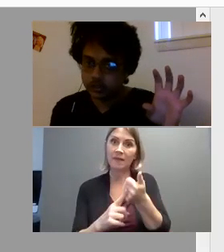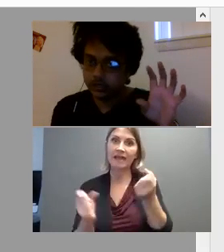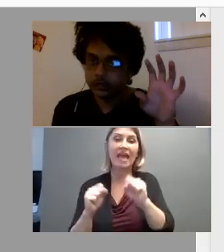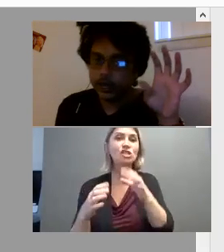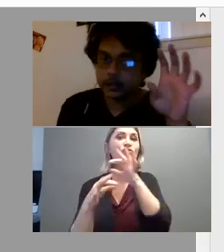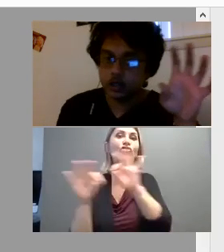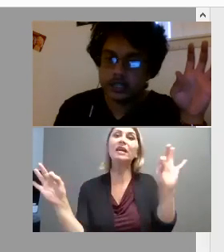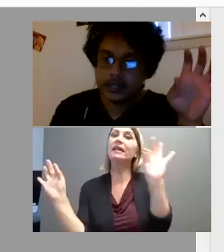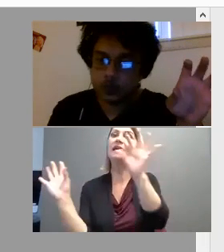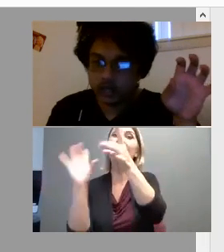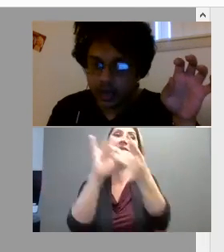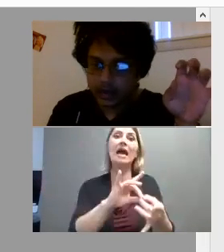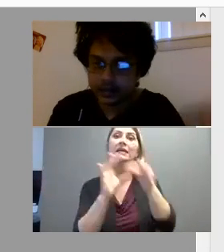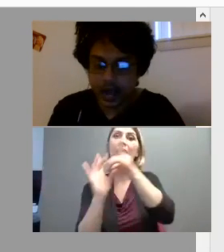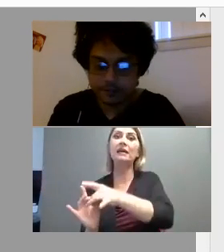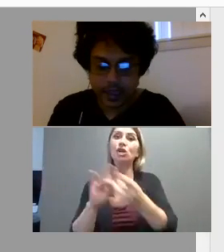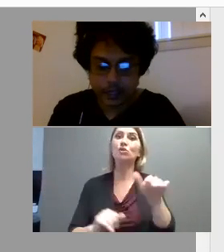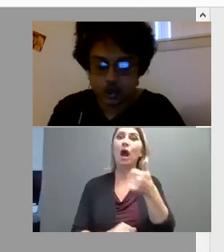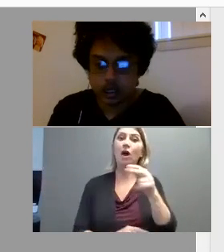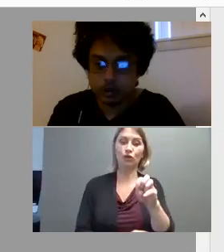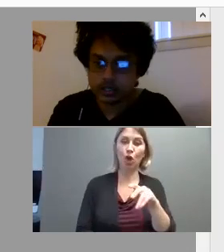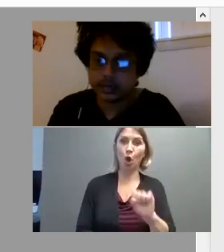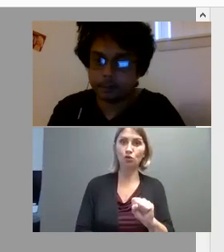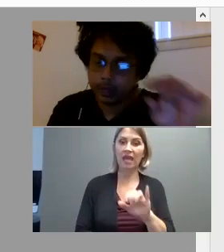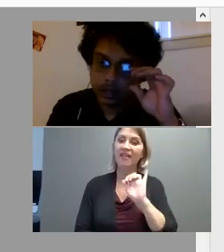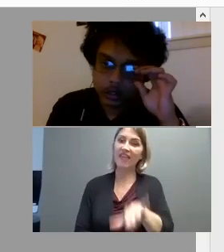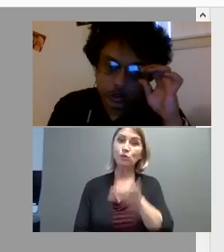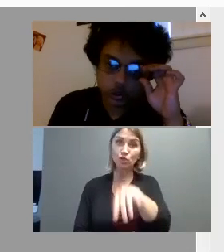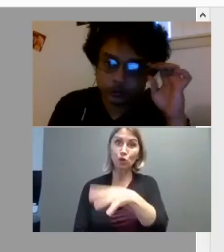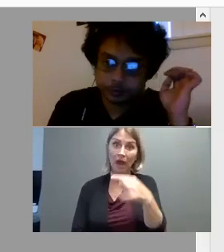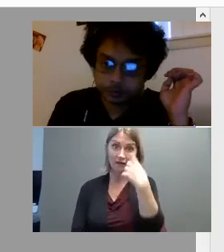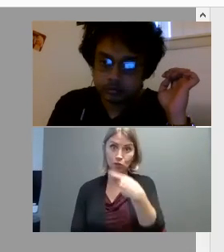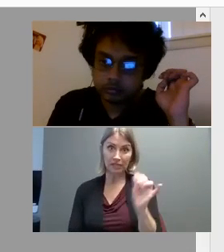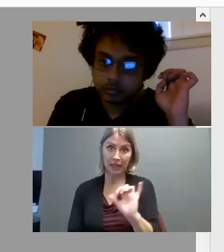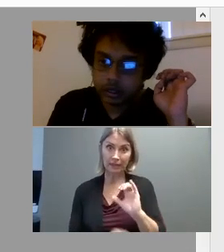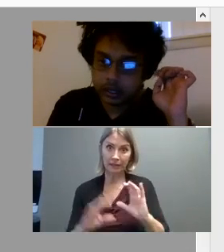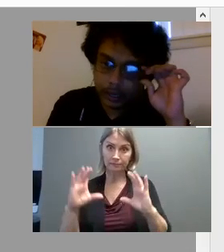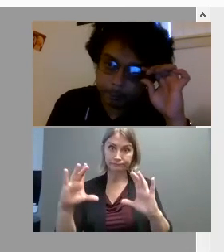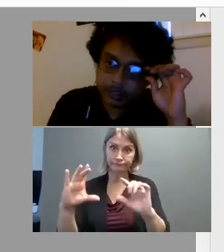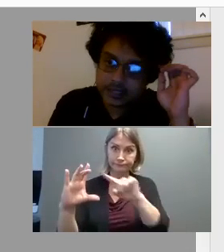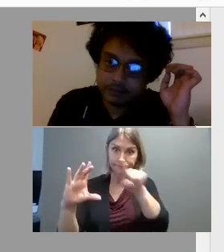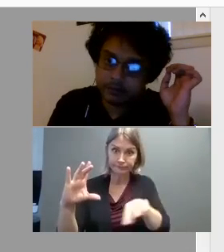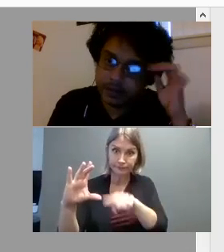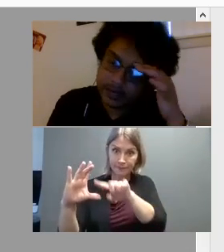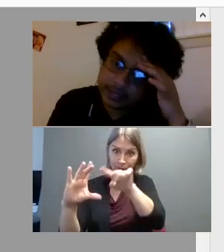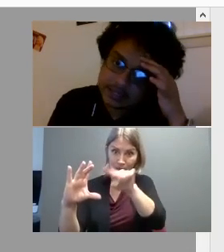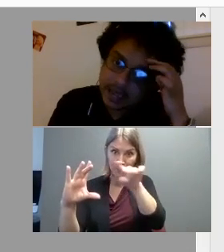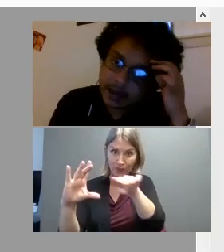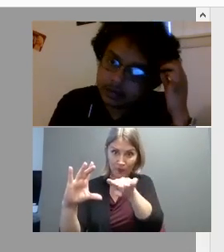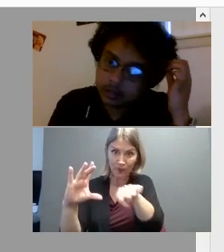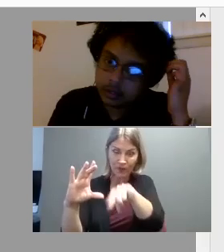other nodes. Right. So this is what a graph actually looks like. So does